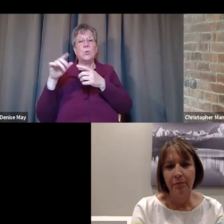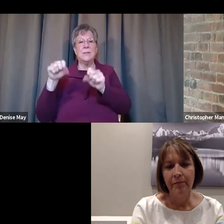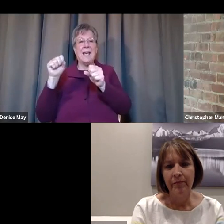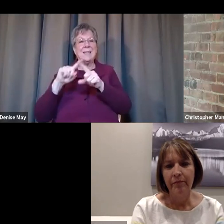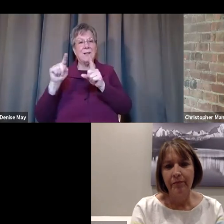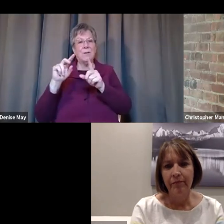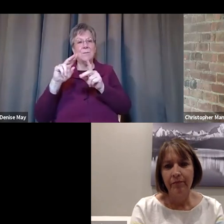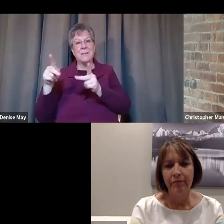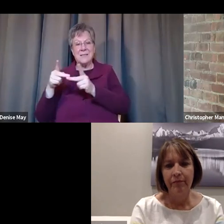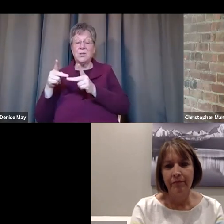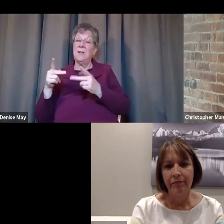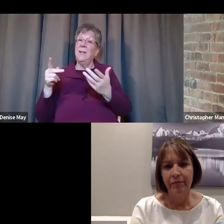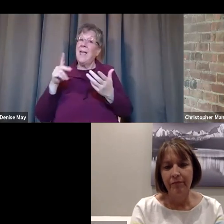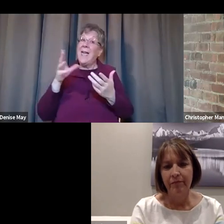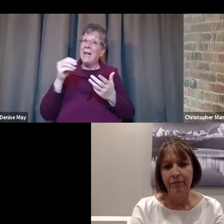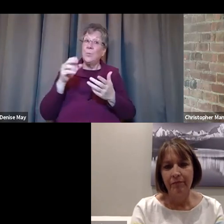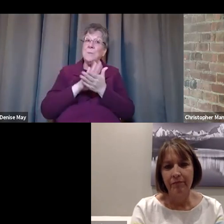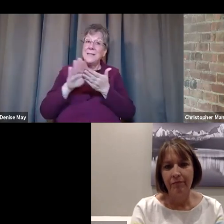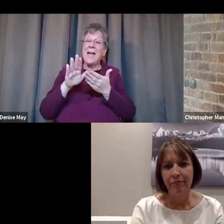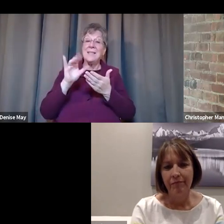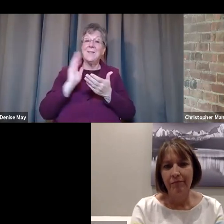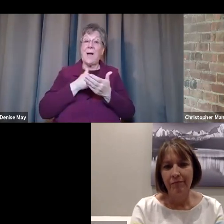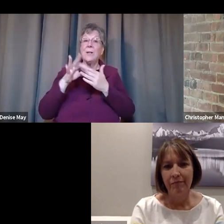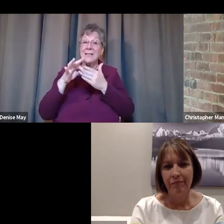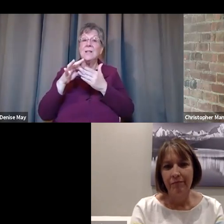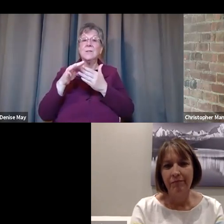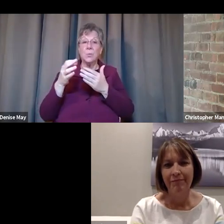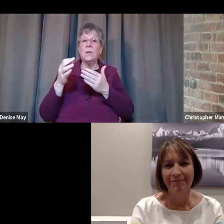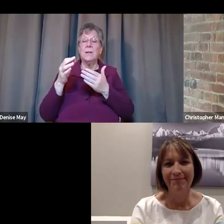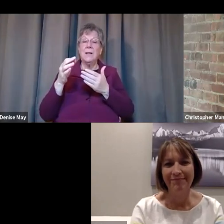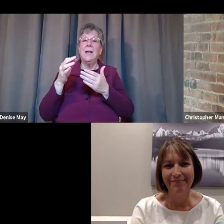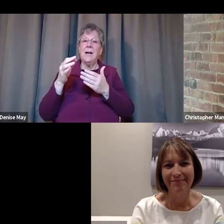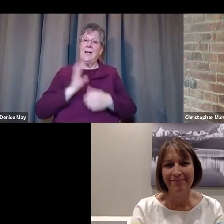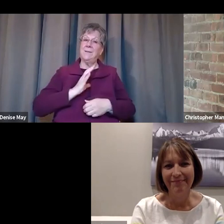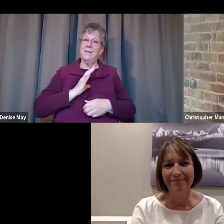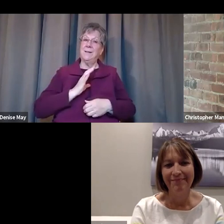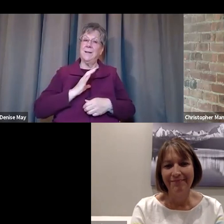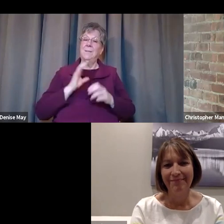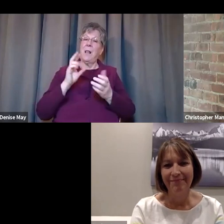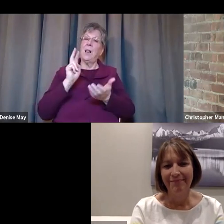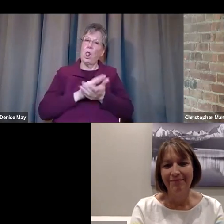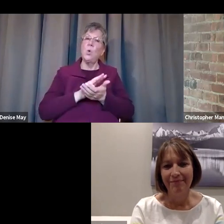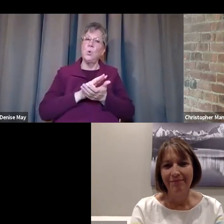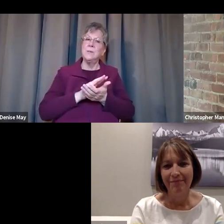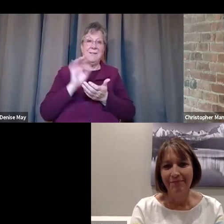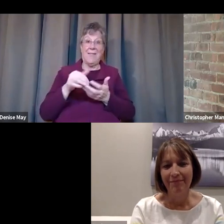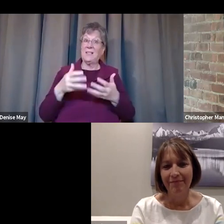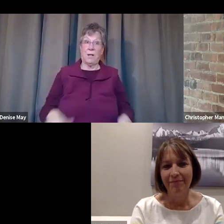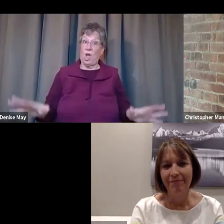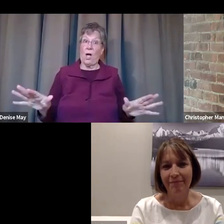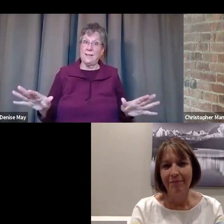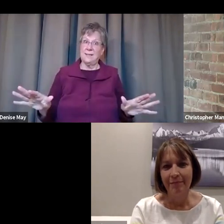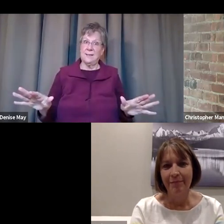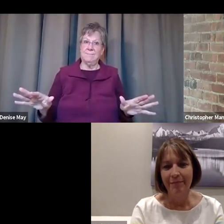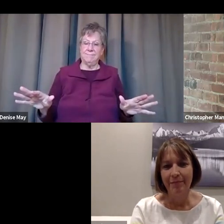be nice if our leaders would go back to the notion of principled losing, which somehow has been lost in the last decade or